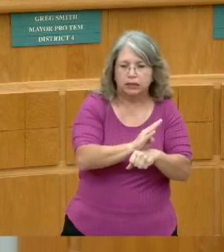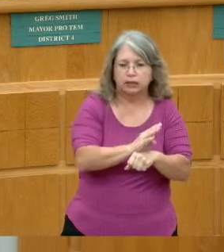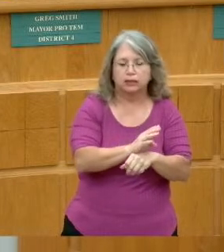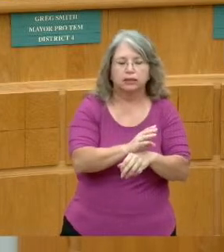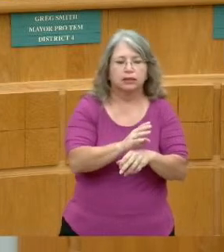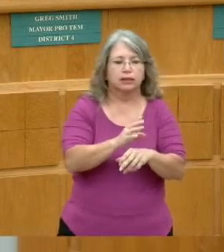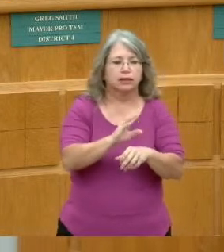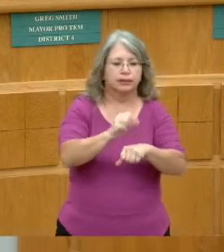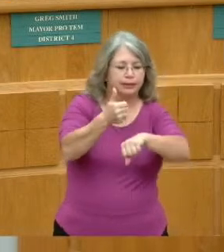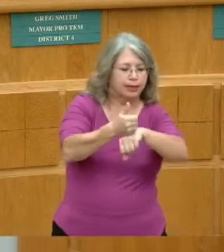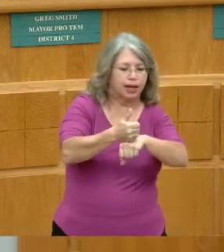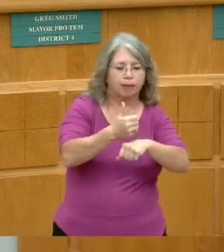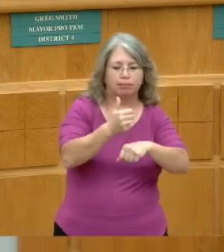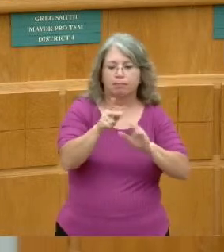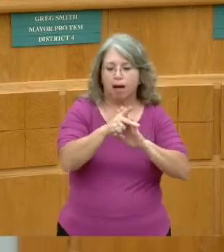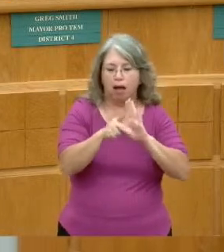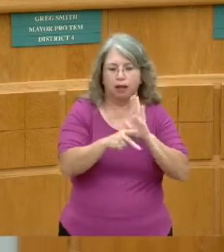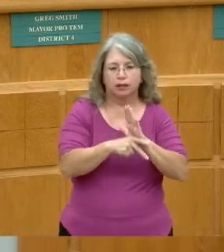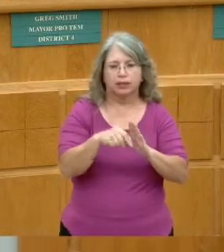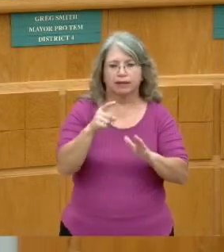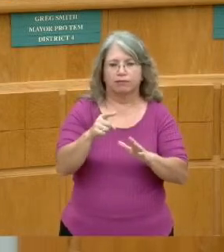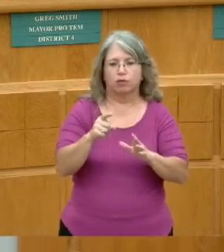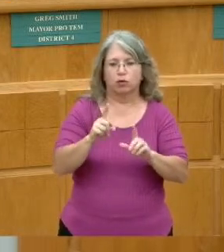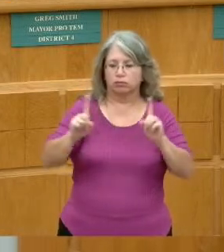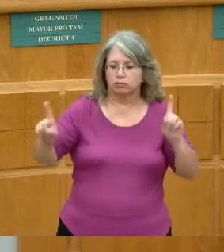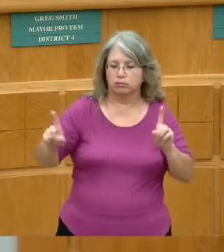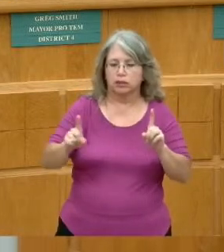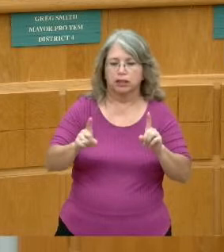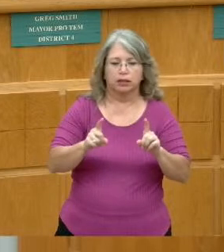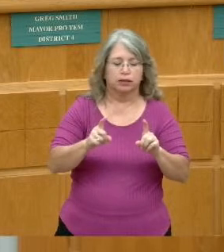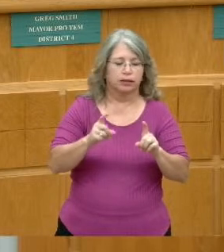People wear masks. People stay more than 6 feet apart.